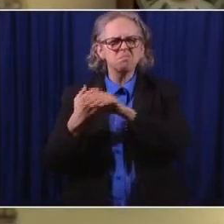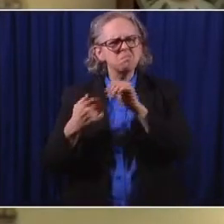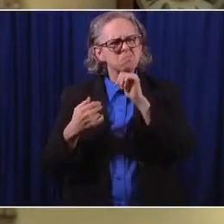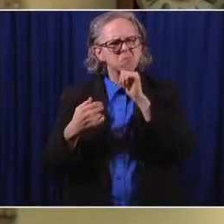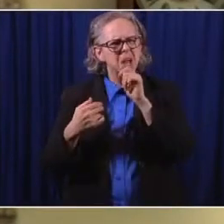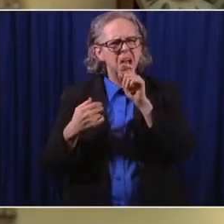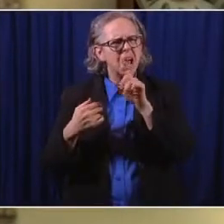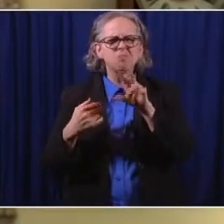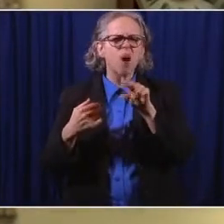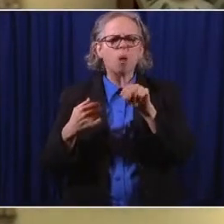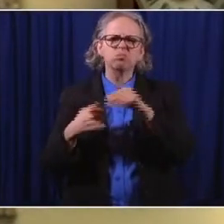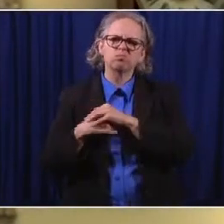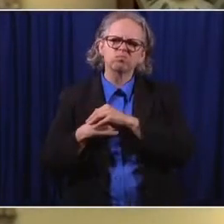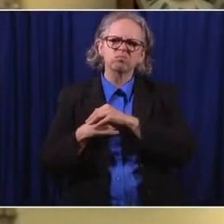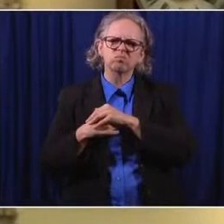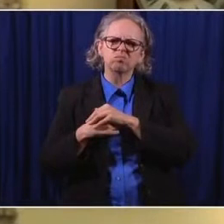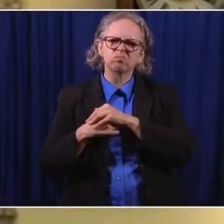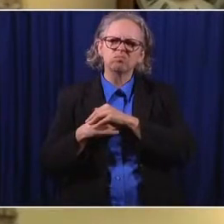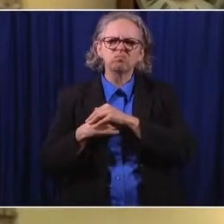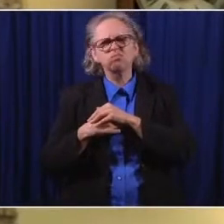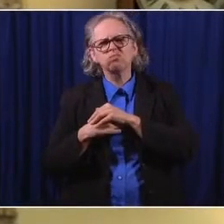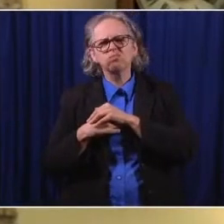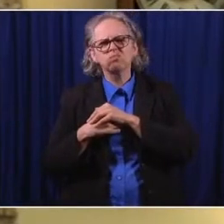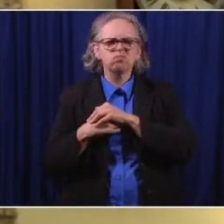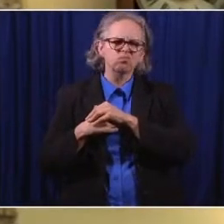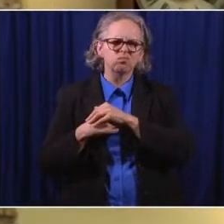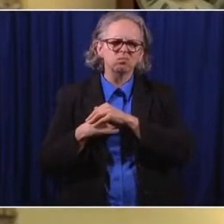So that's not what I